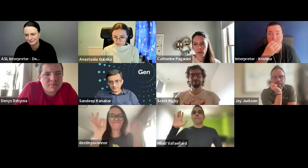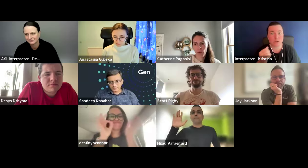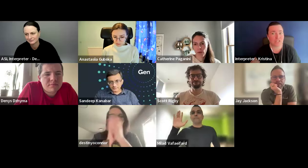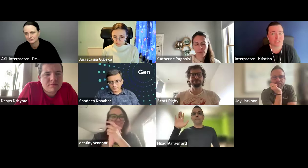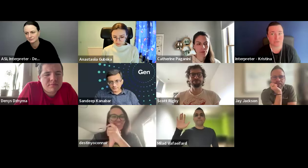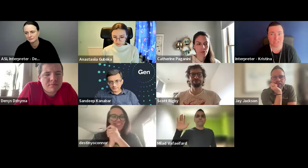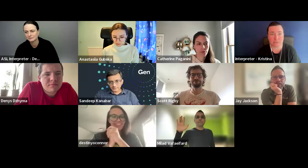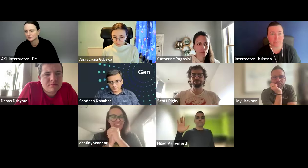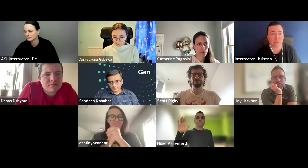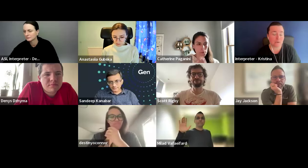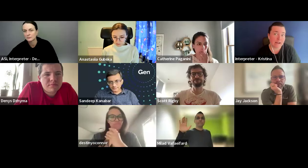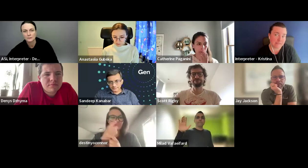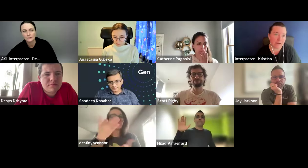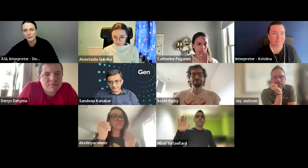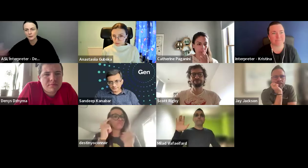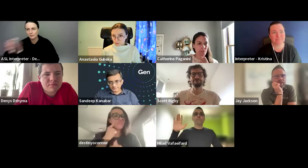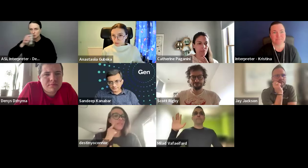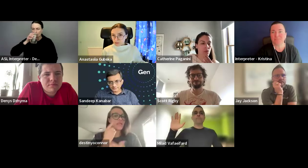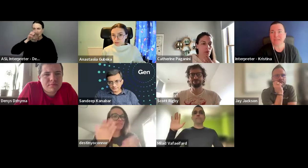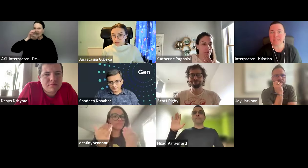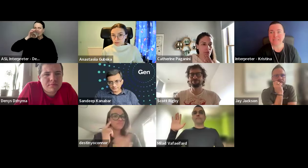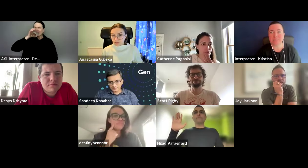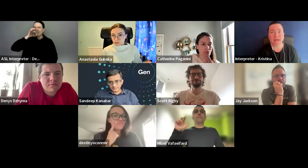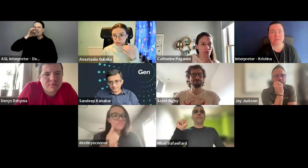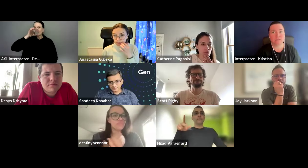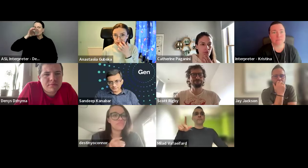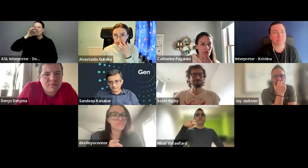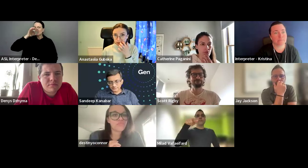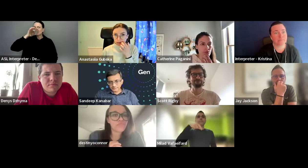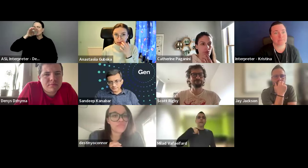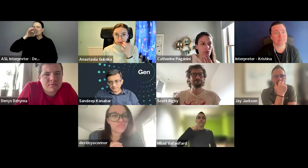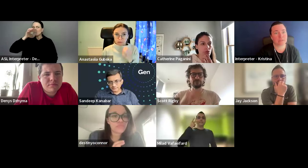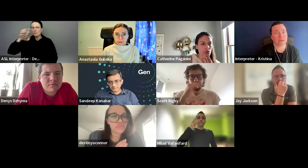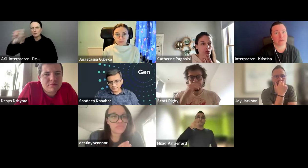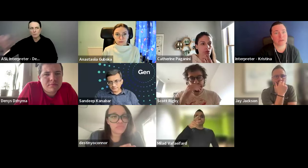If you have any questions, reach out to Scott or ask Scott. Yes, Milad.